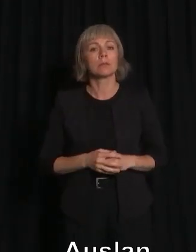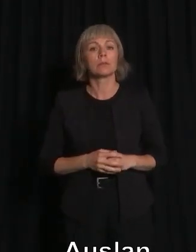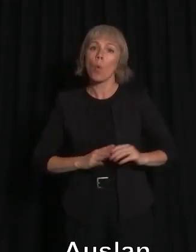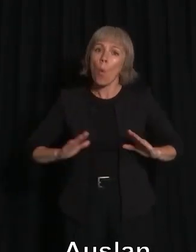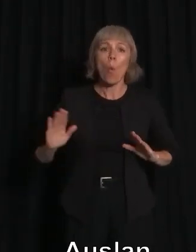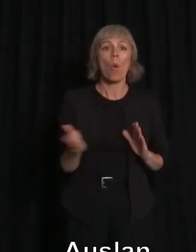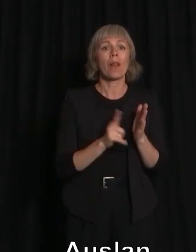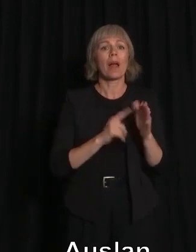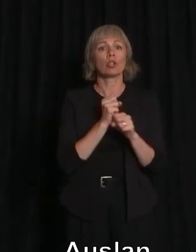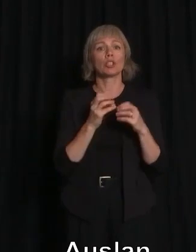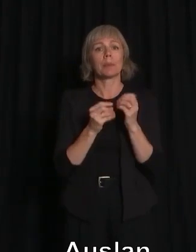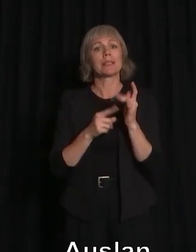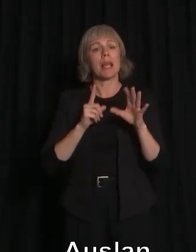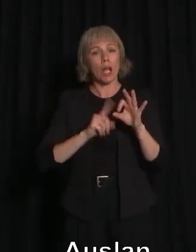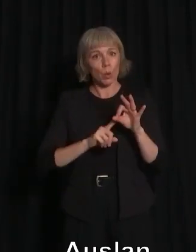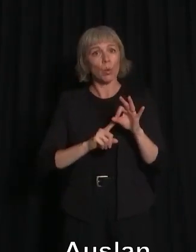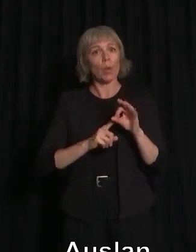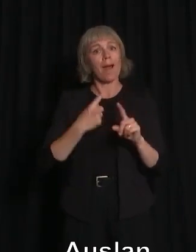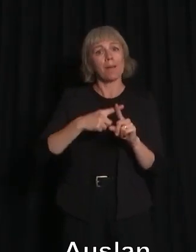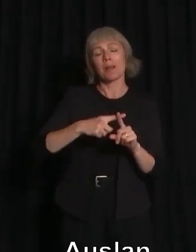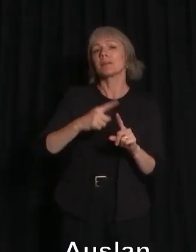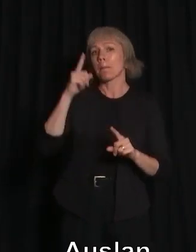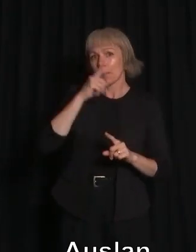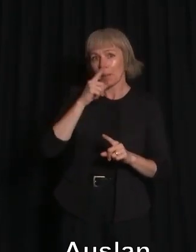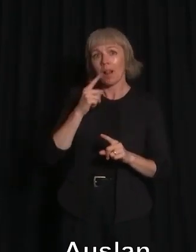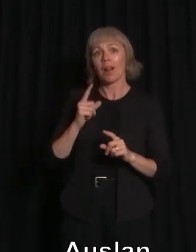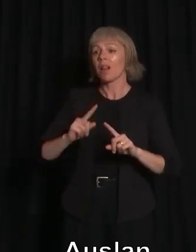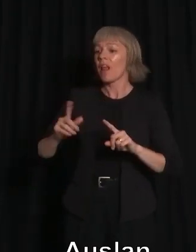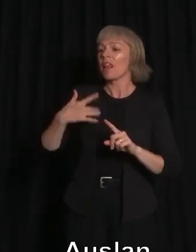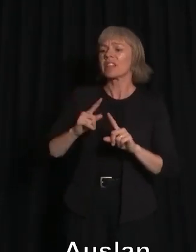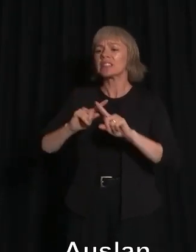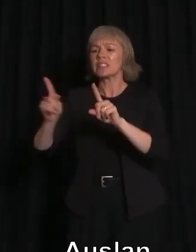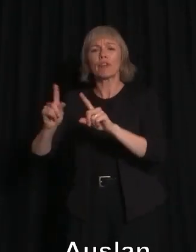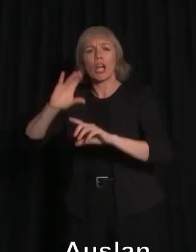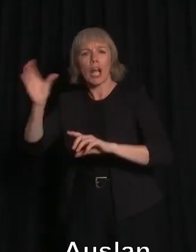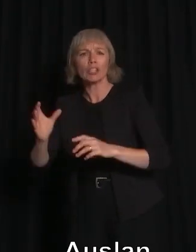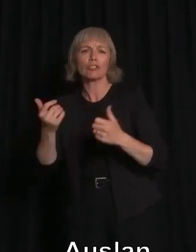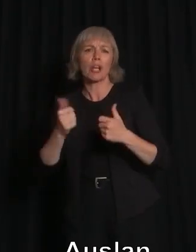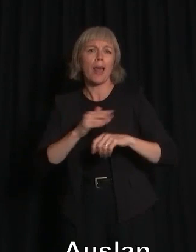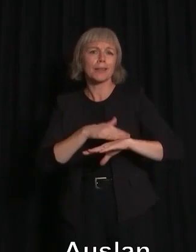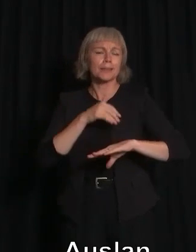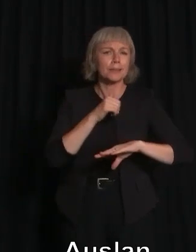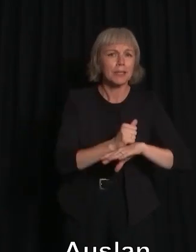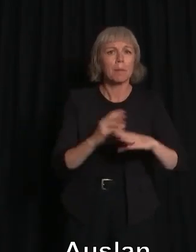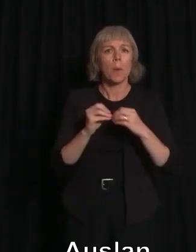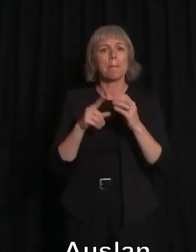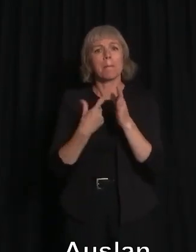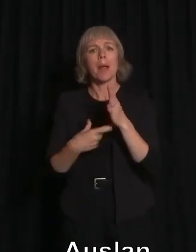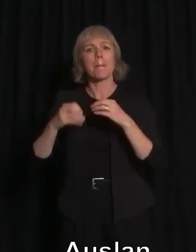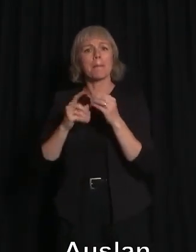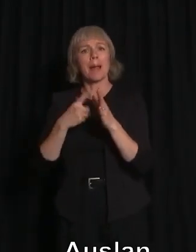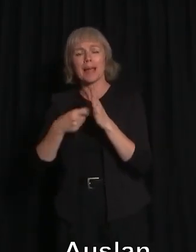the jurisdictions of Antigua and Barbuda, Barbados, Singapore, St. Kitts and Nevis,